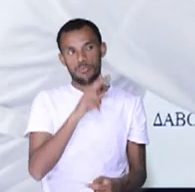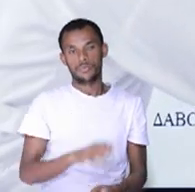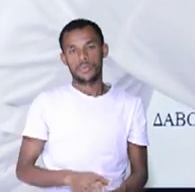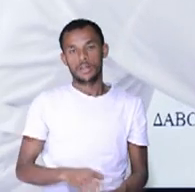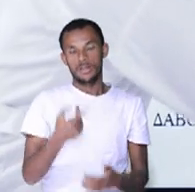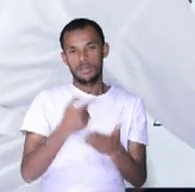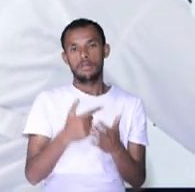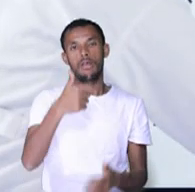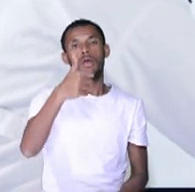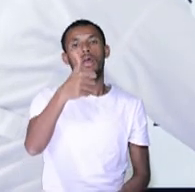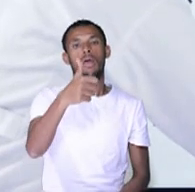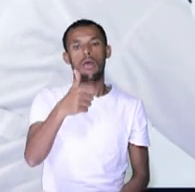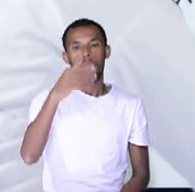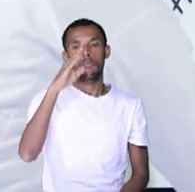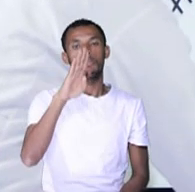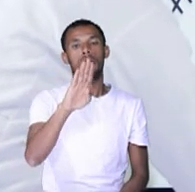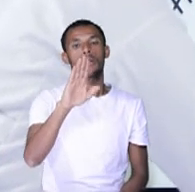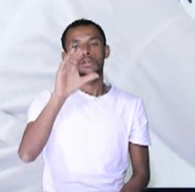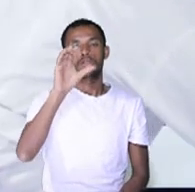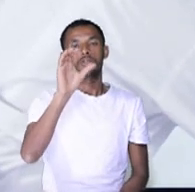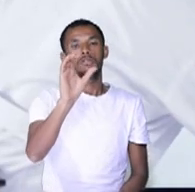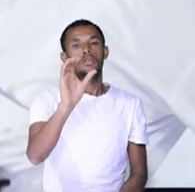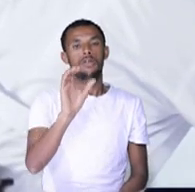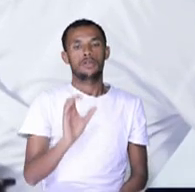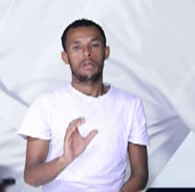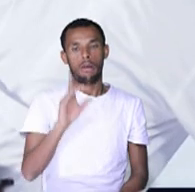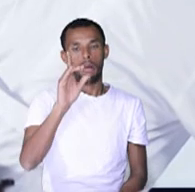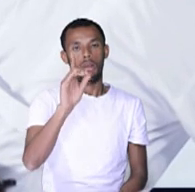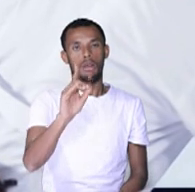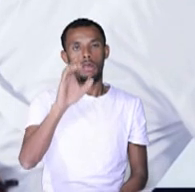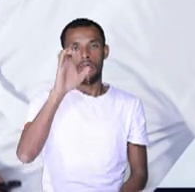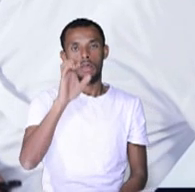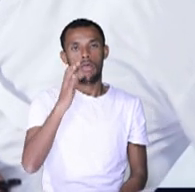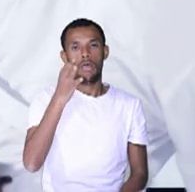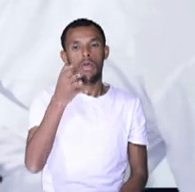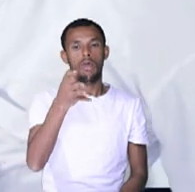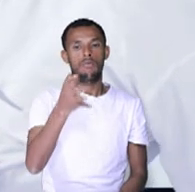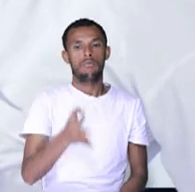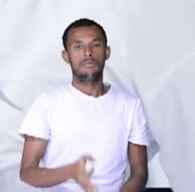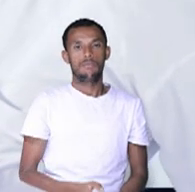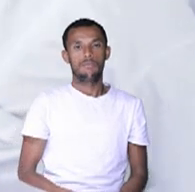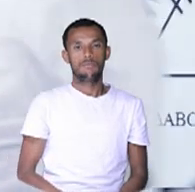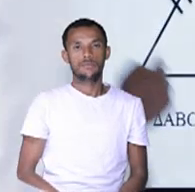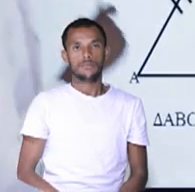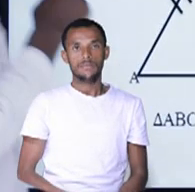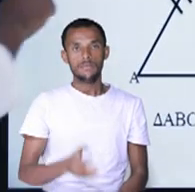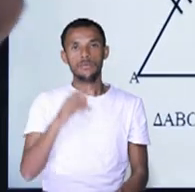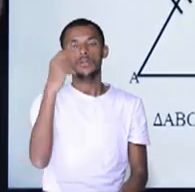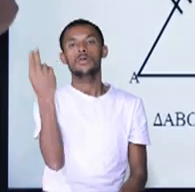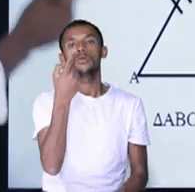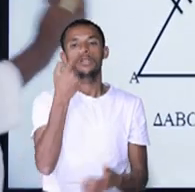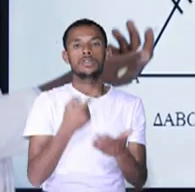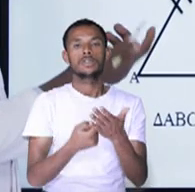This is A, B, C, D, E, F. So using